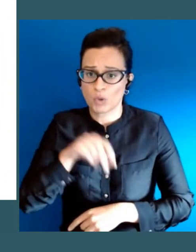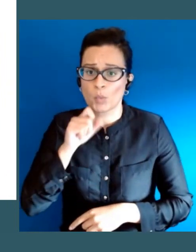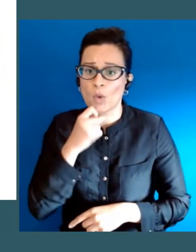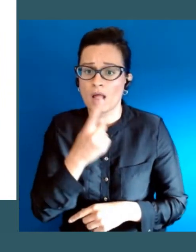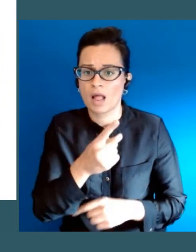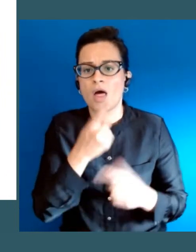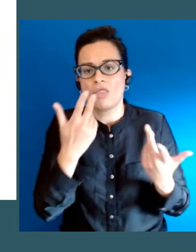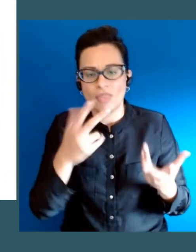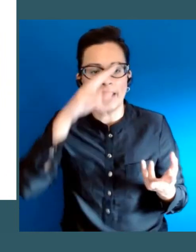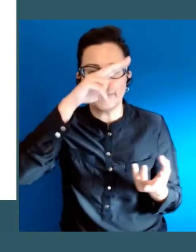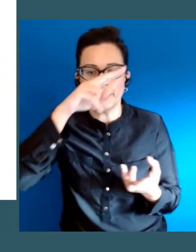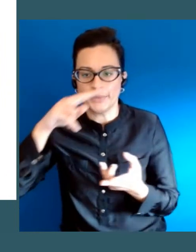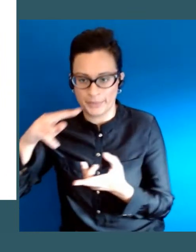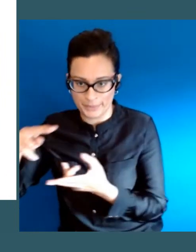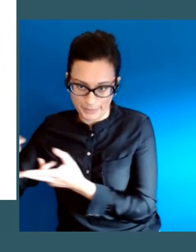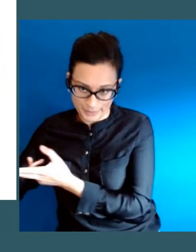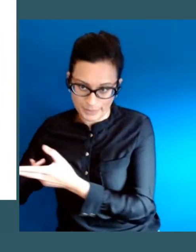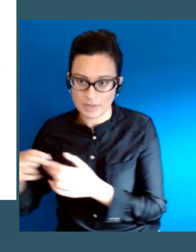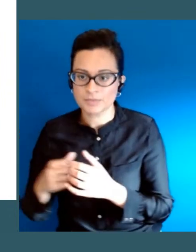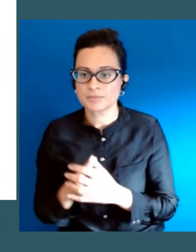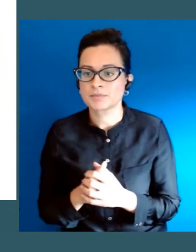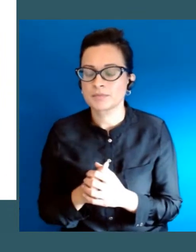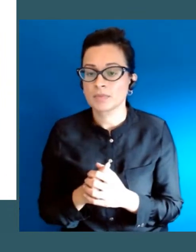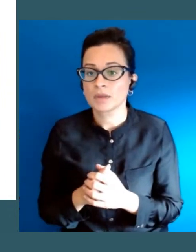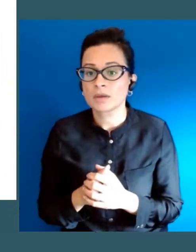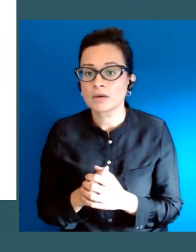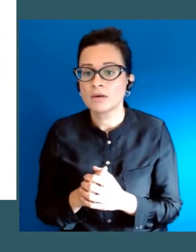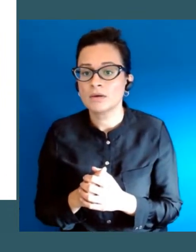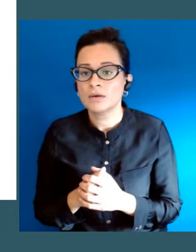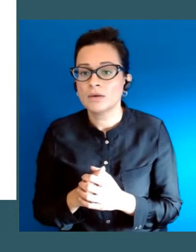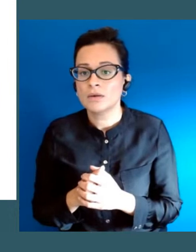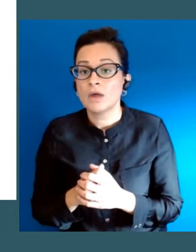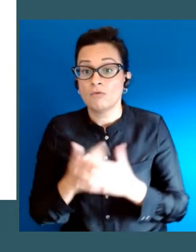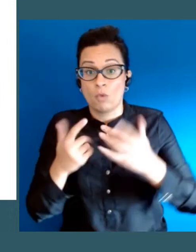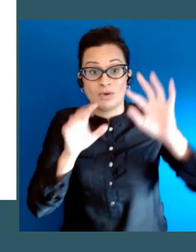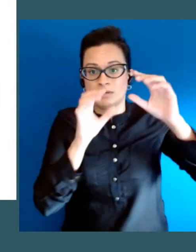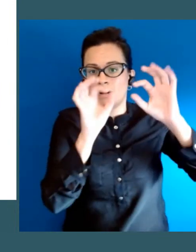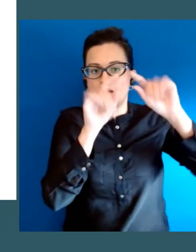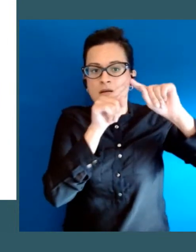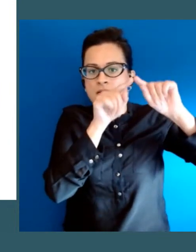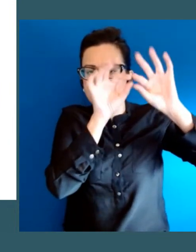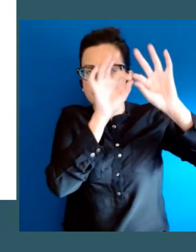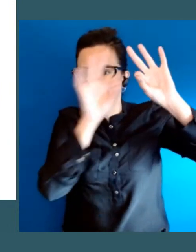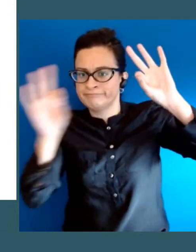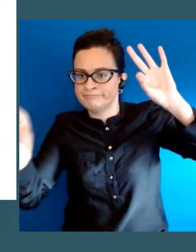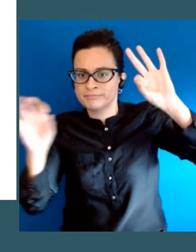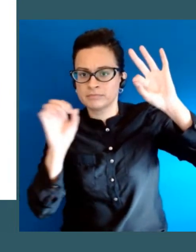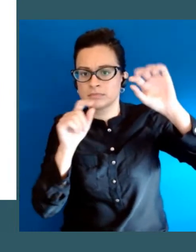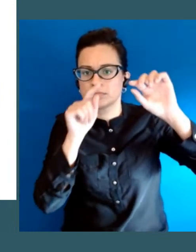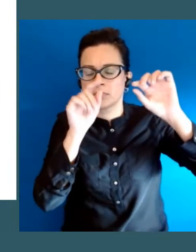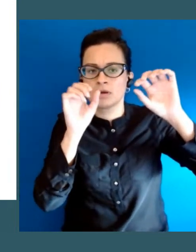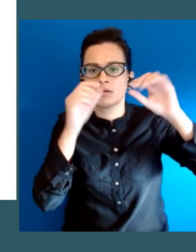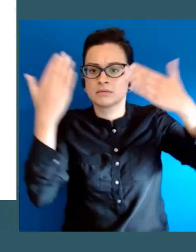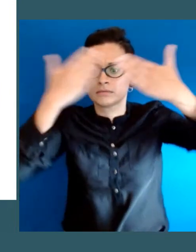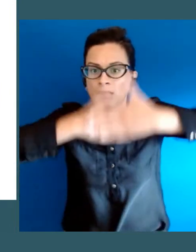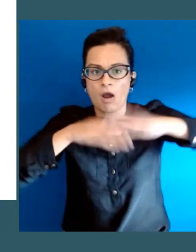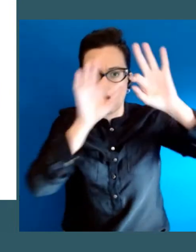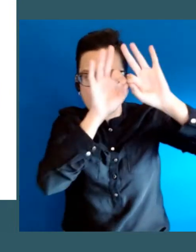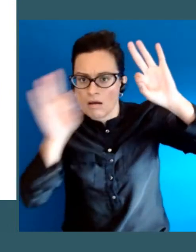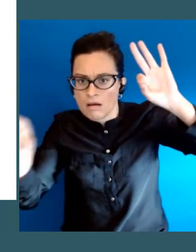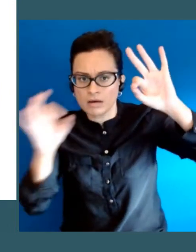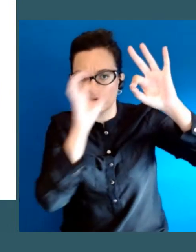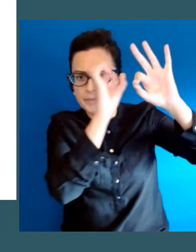forth. The dark circles here and this line represents the risk